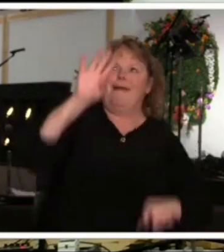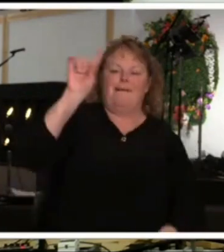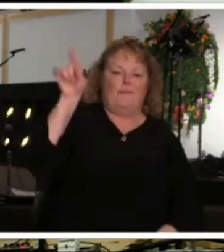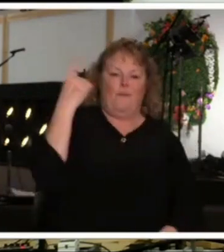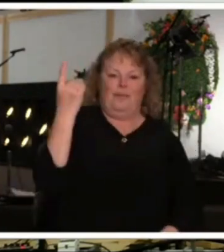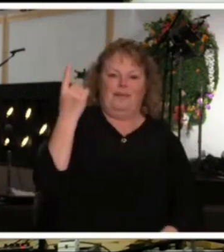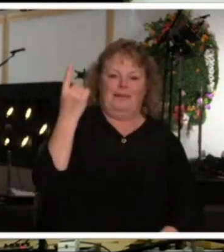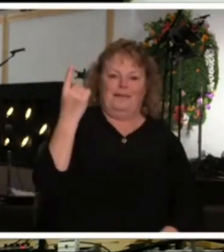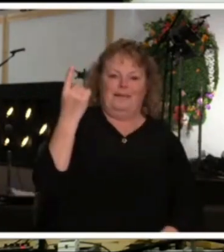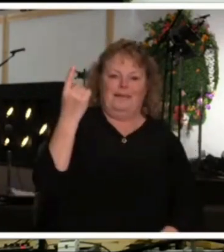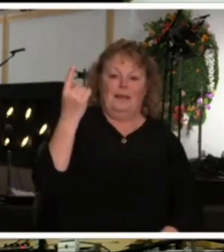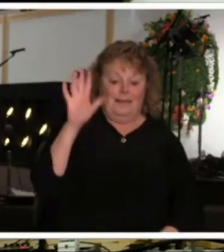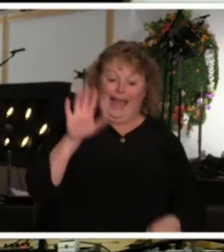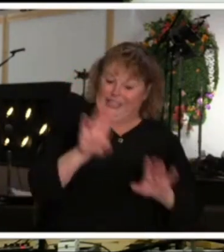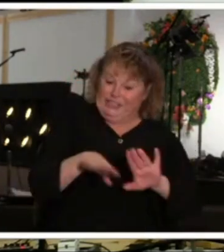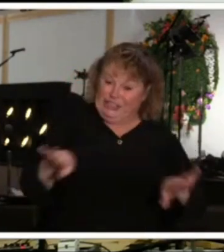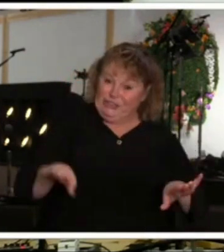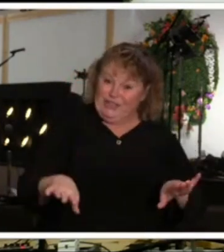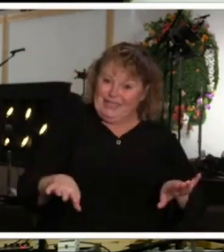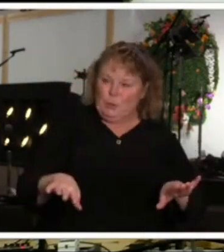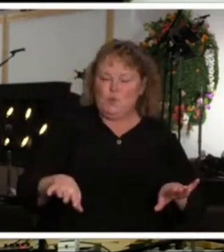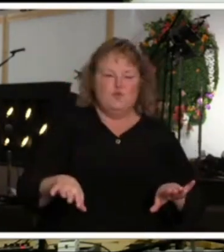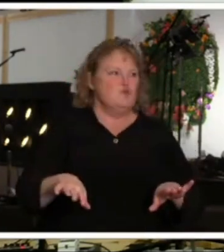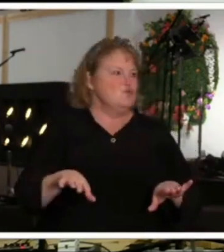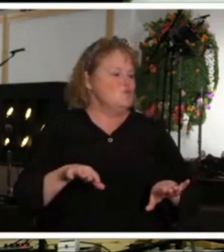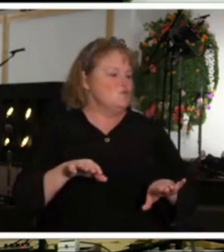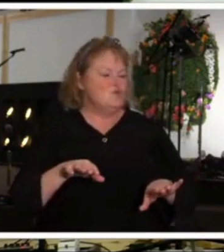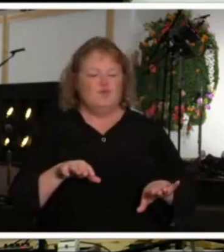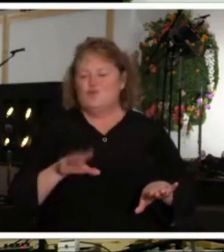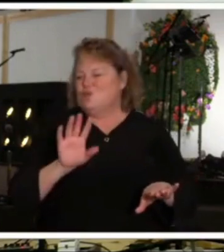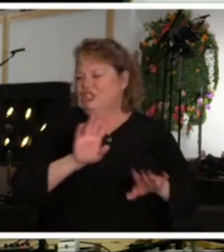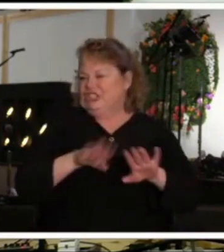Lastly, children. Woo, children.